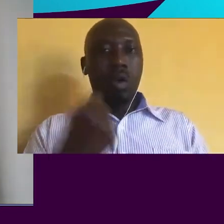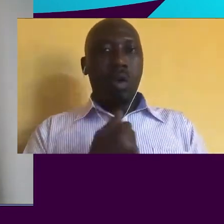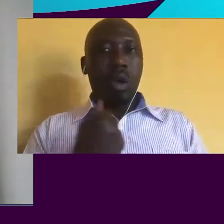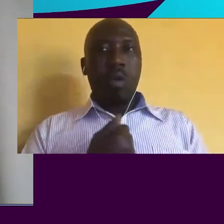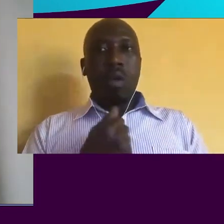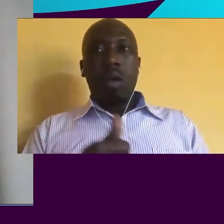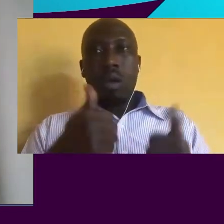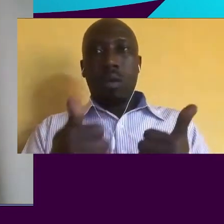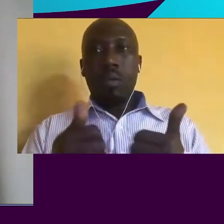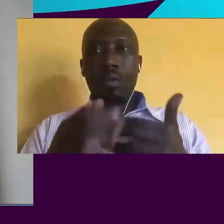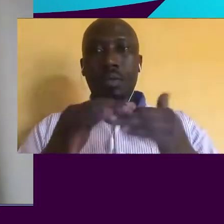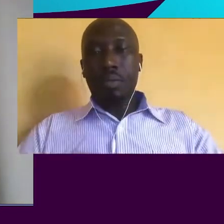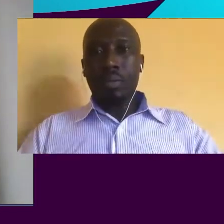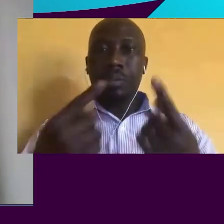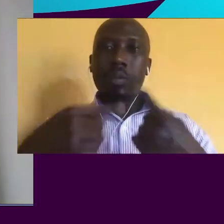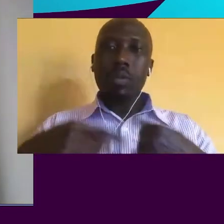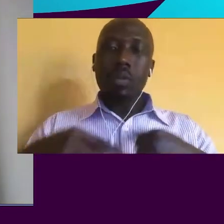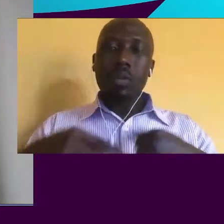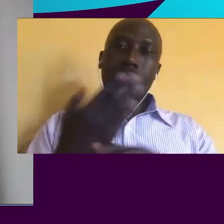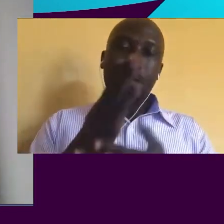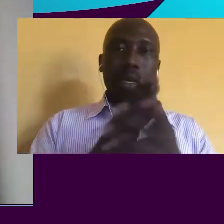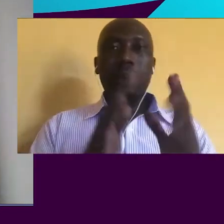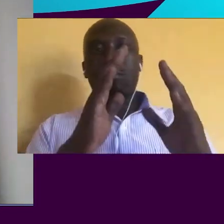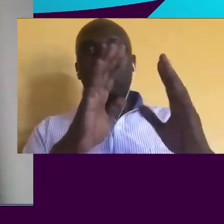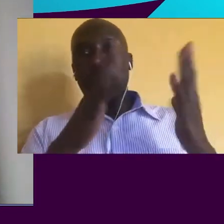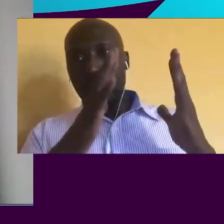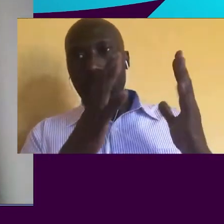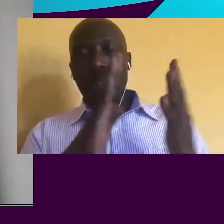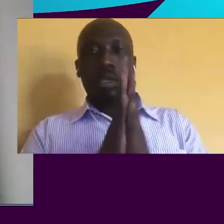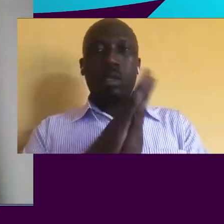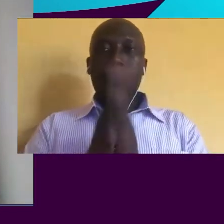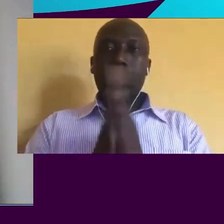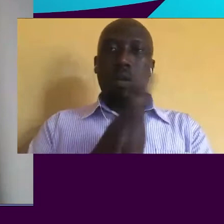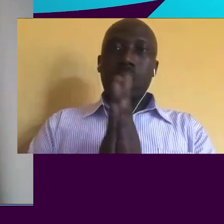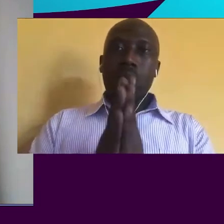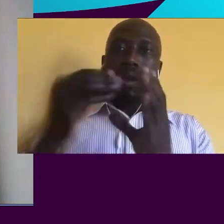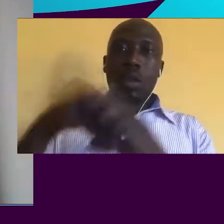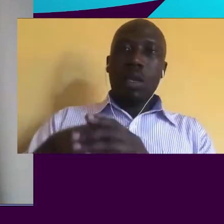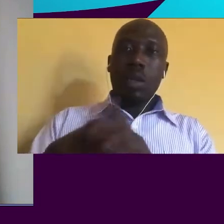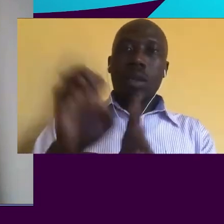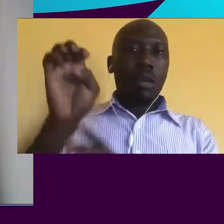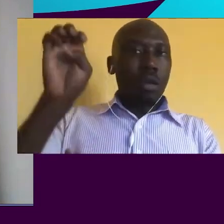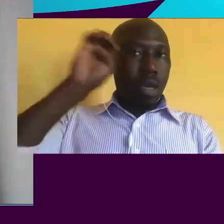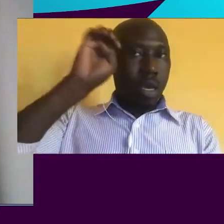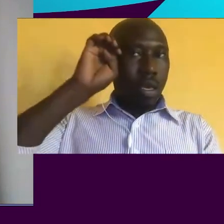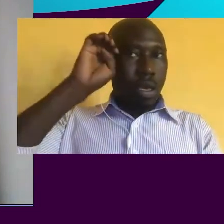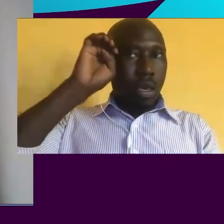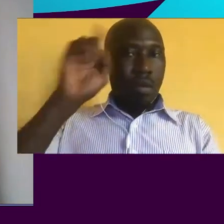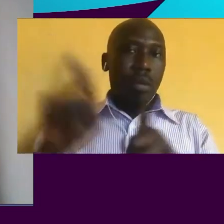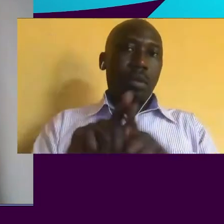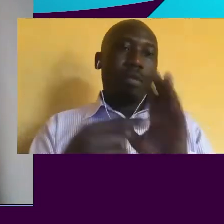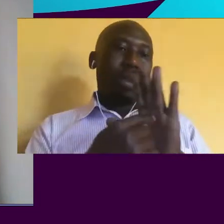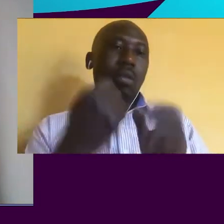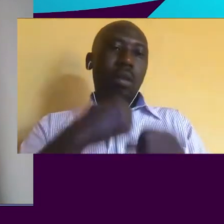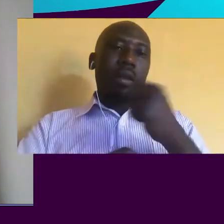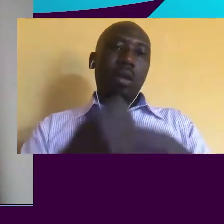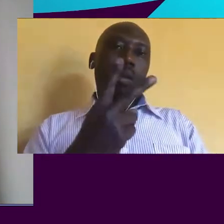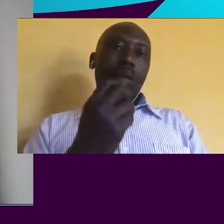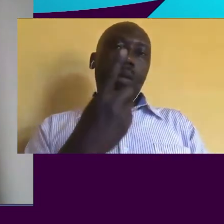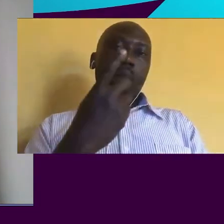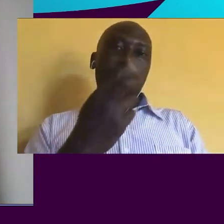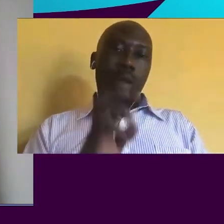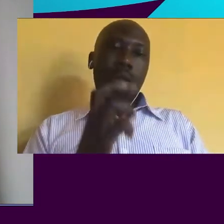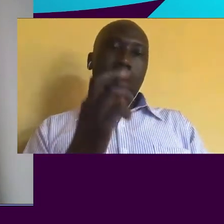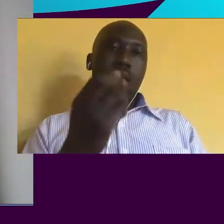We have some great success stories. So in Egypt, for example, in 2018, we launched a partnership with